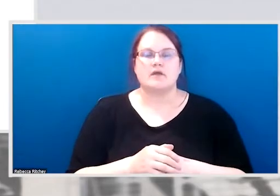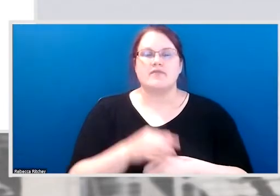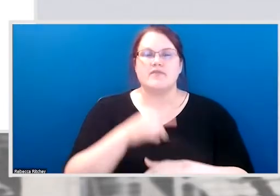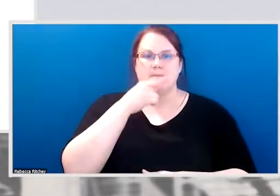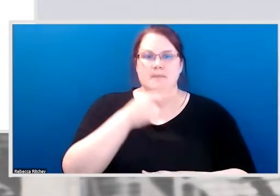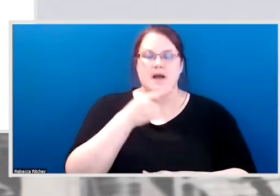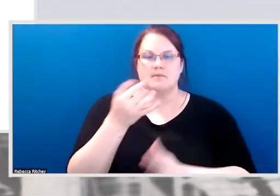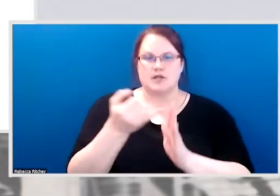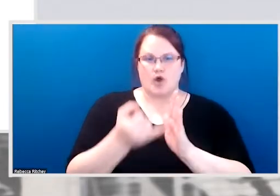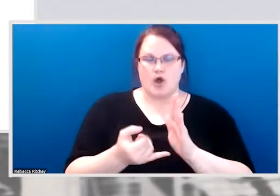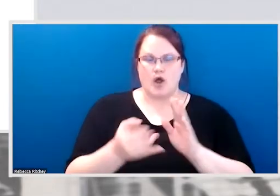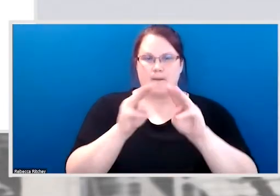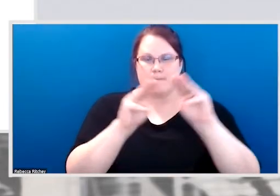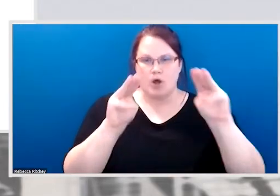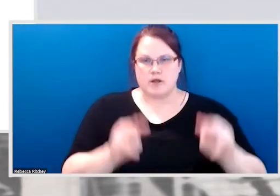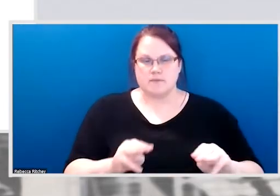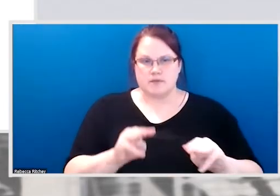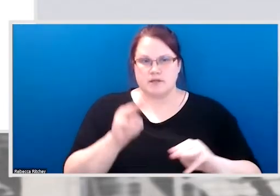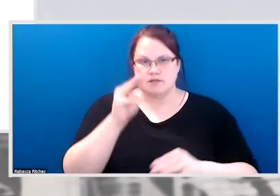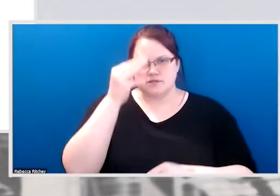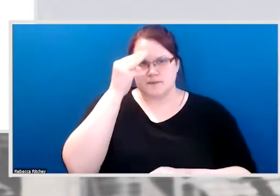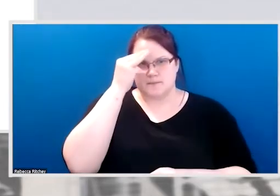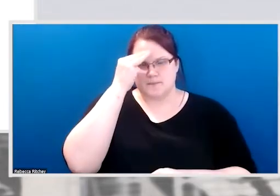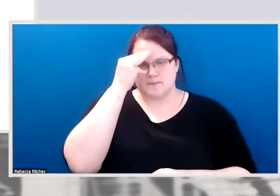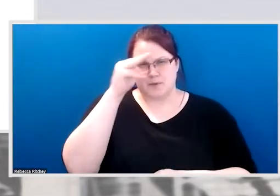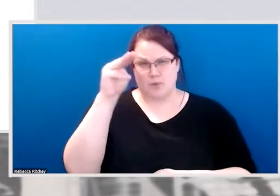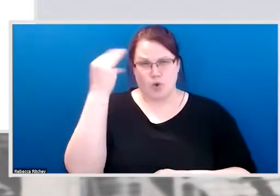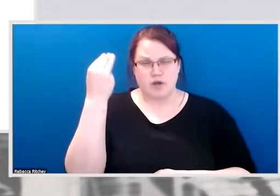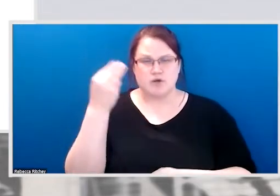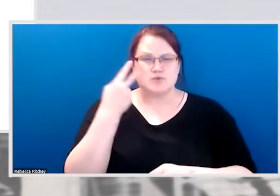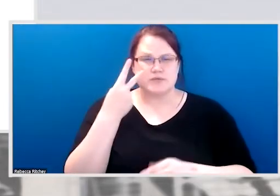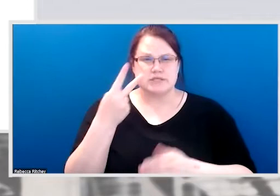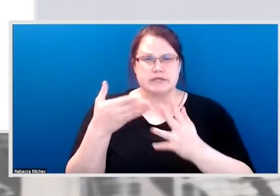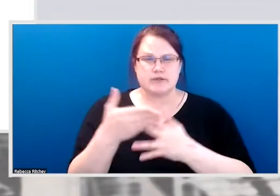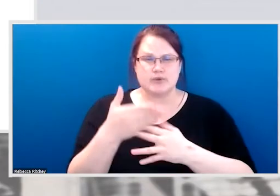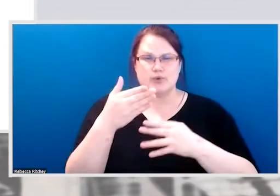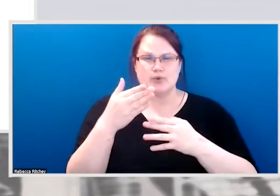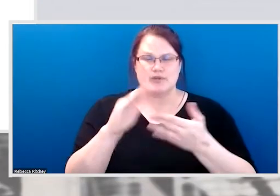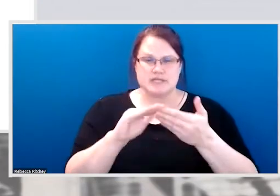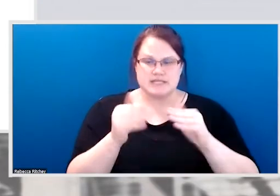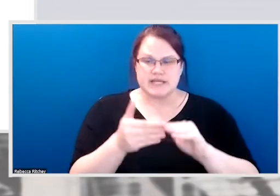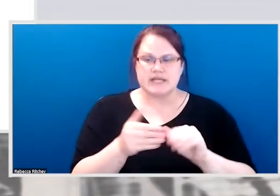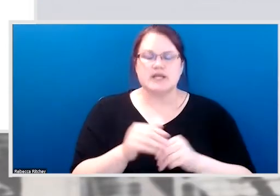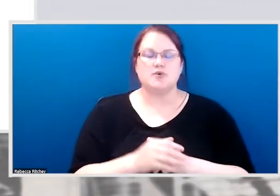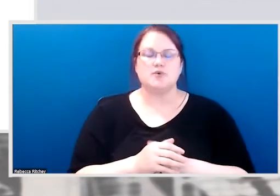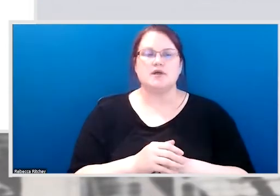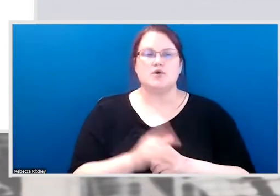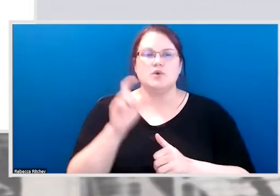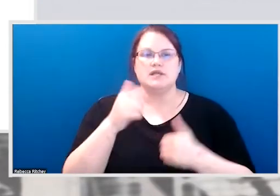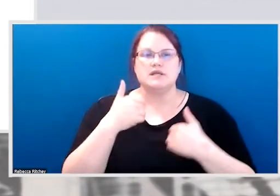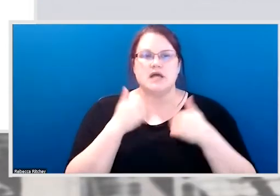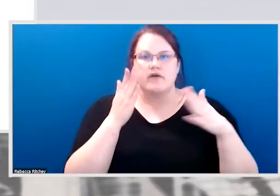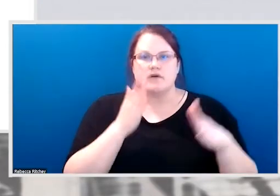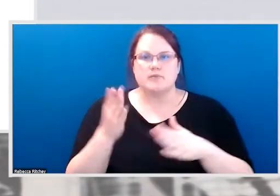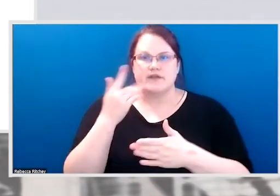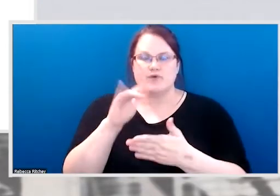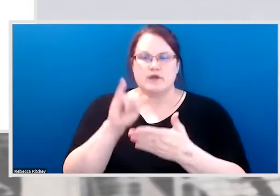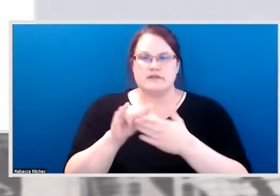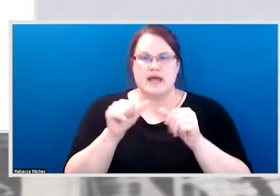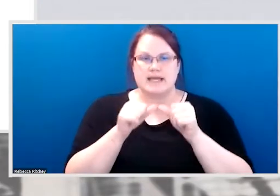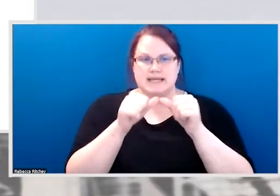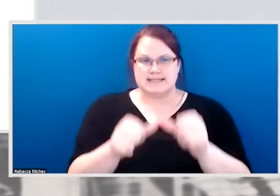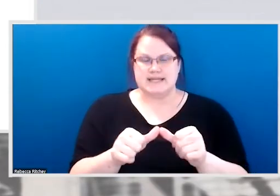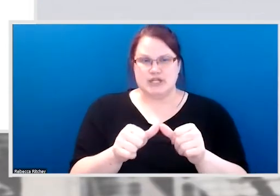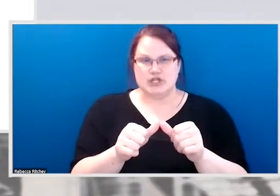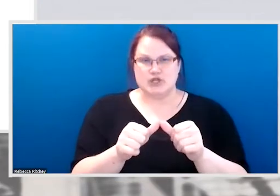art, the monuments, the memorials that we see throughout our city, that we do have to have a plan for and continue to maintain